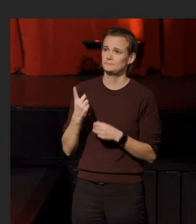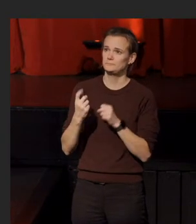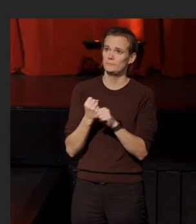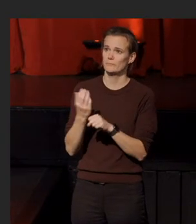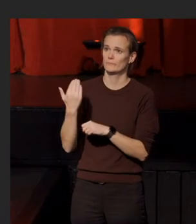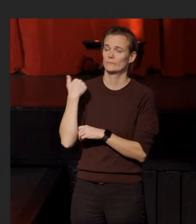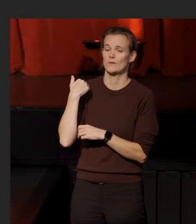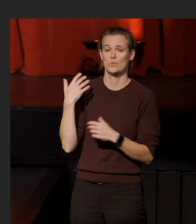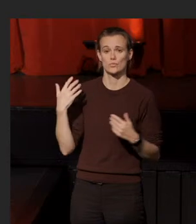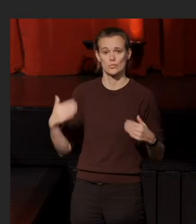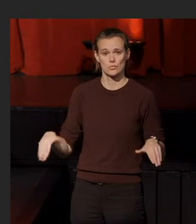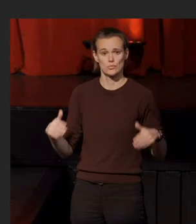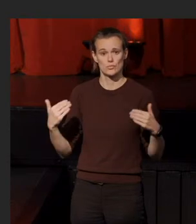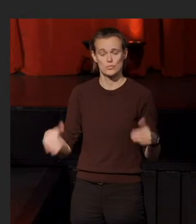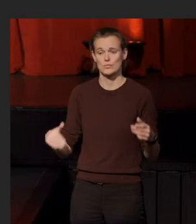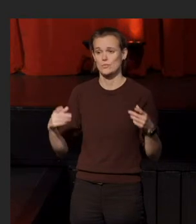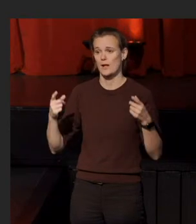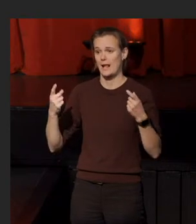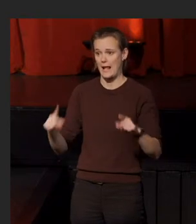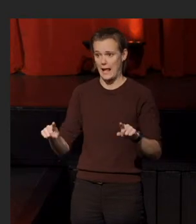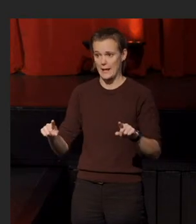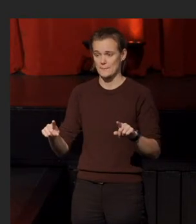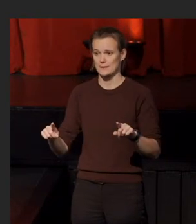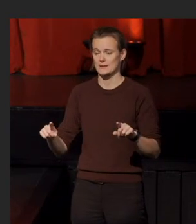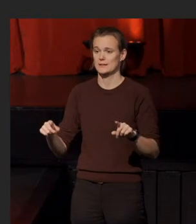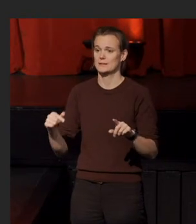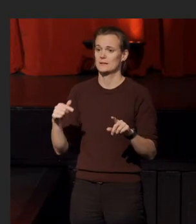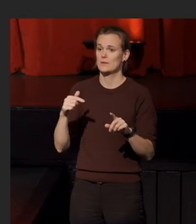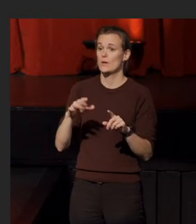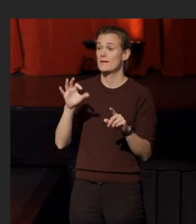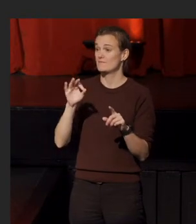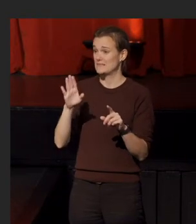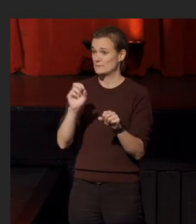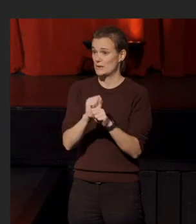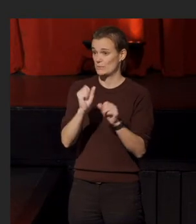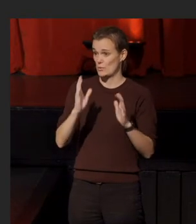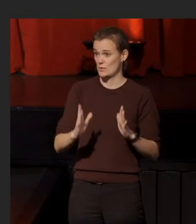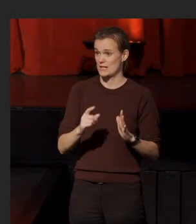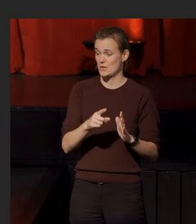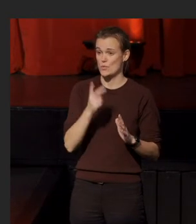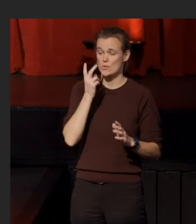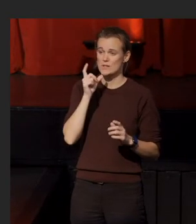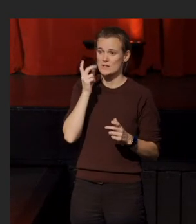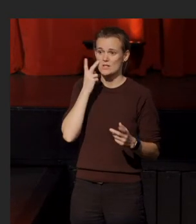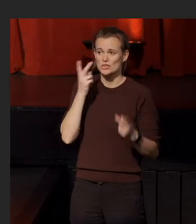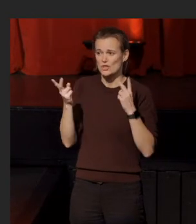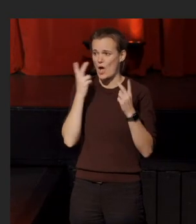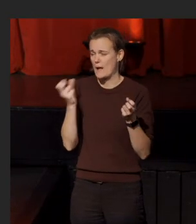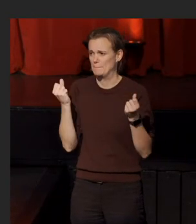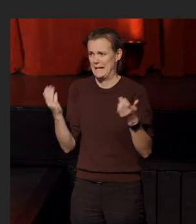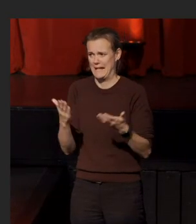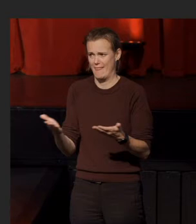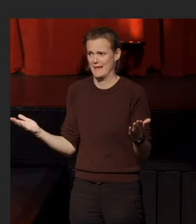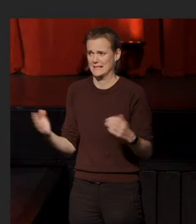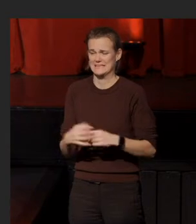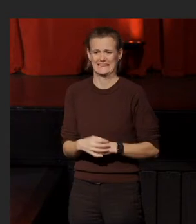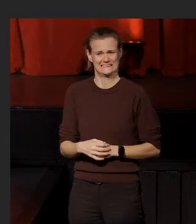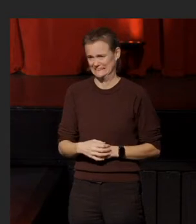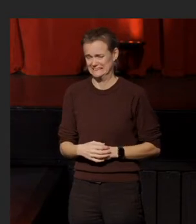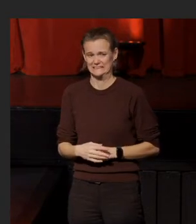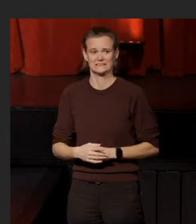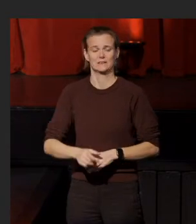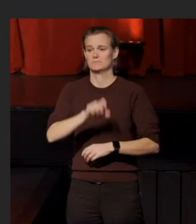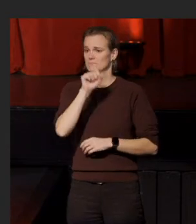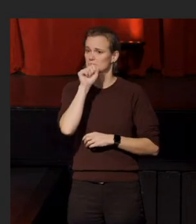ago, where there was an ex-employee of Facebook who became a whistleblower named Frances Haugen, who came forward